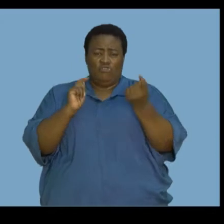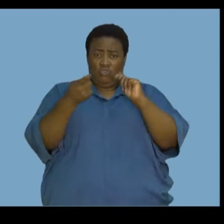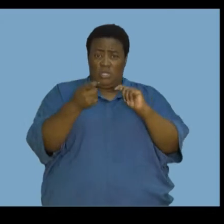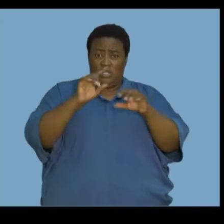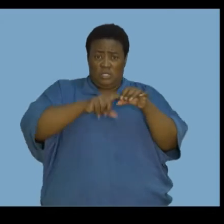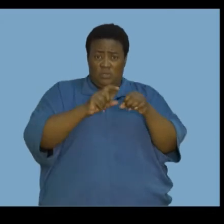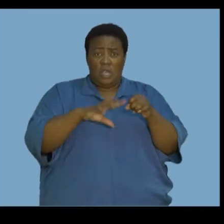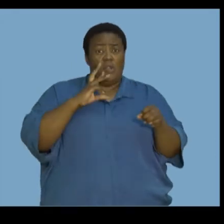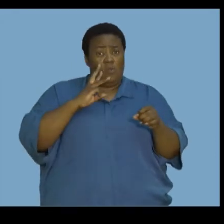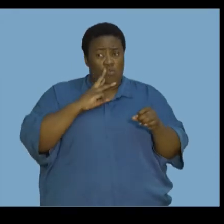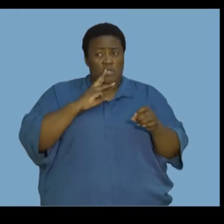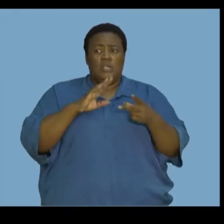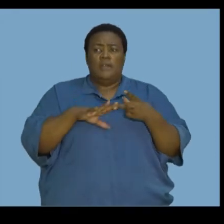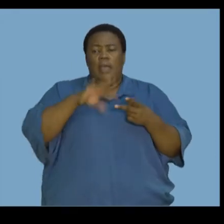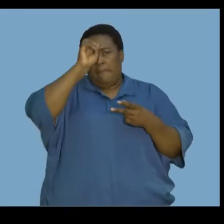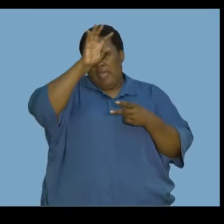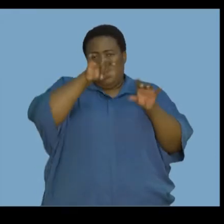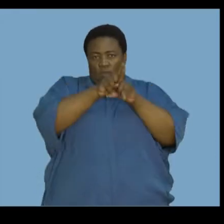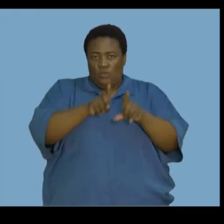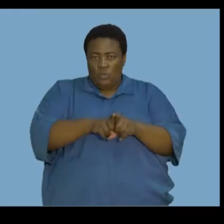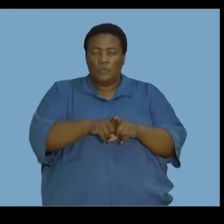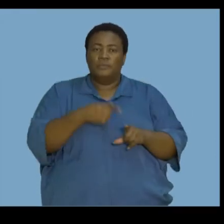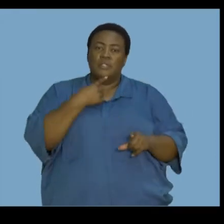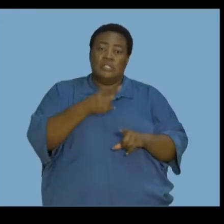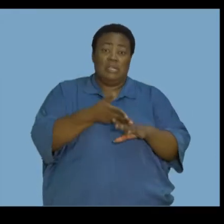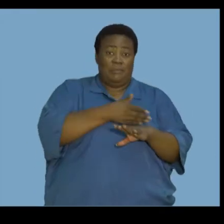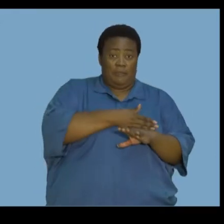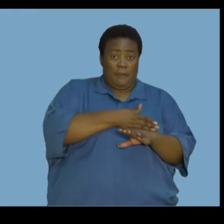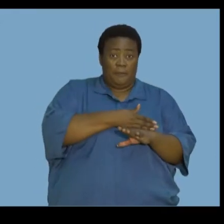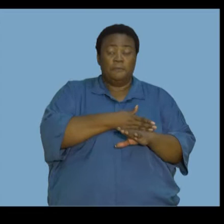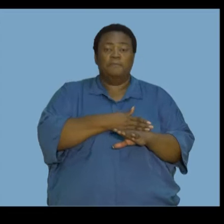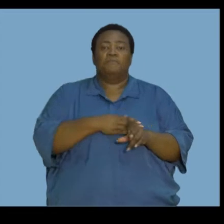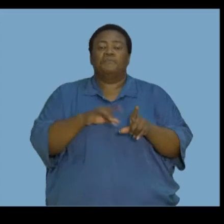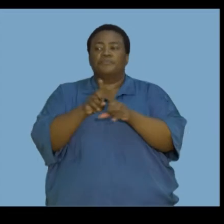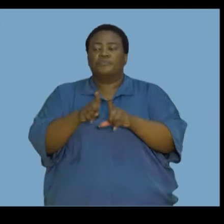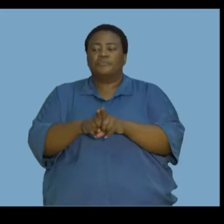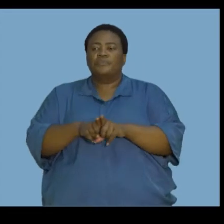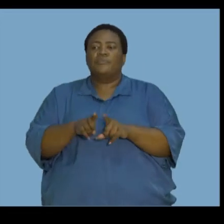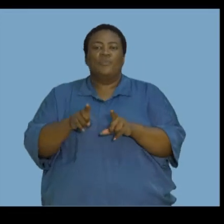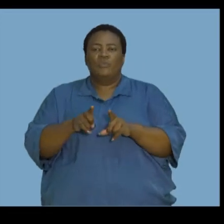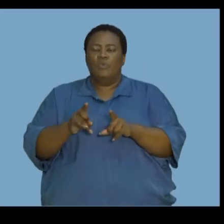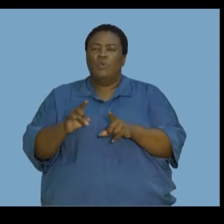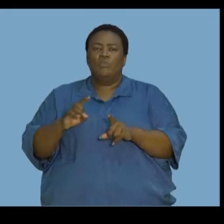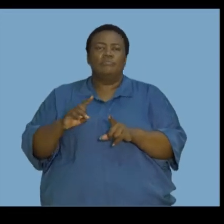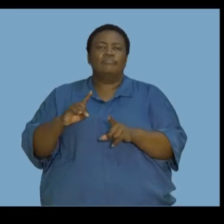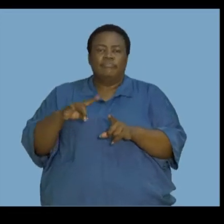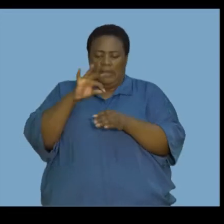of water. Mining as well, as I spoke to you about earlier on, and then alien plants such as black wattles and blue gums that are